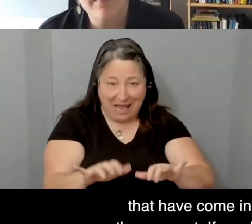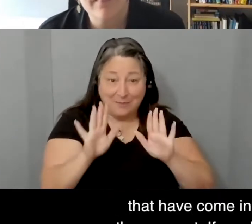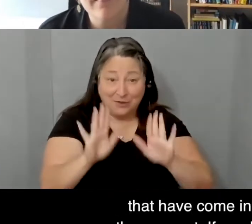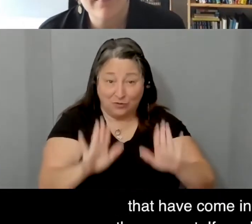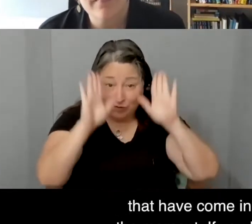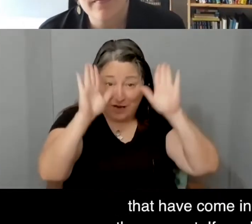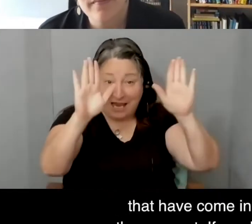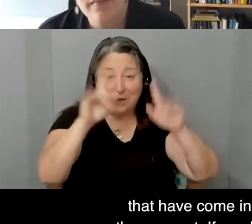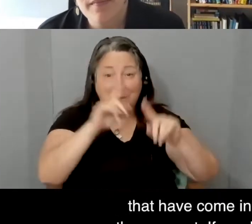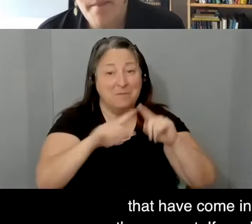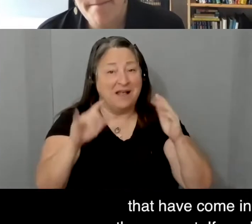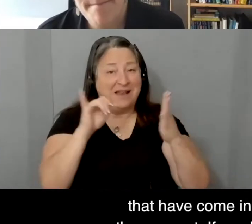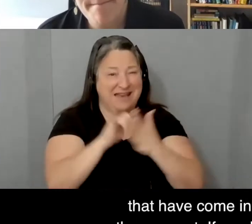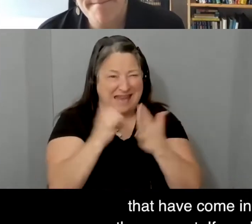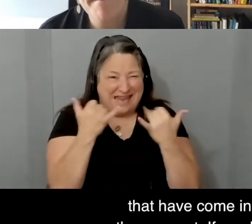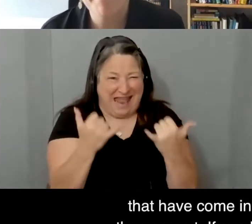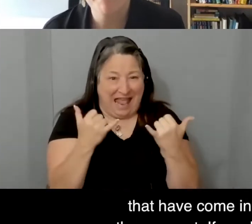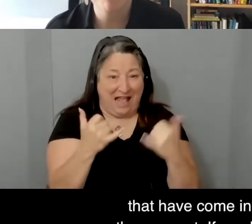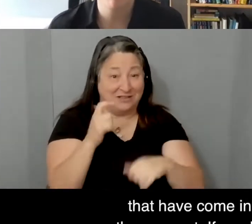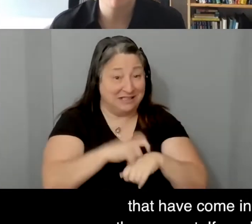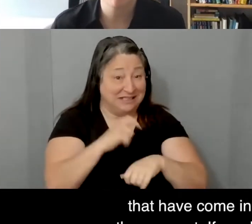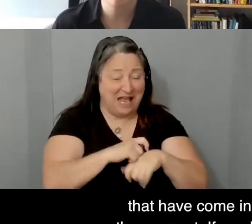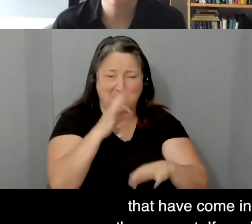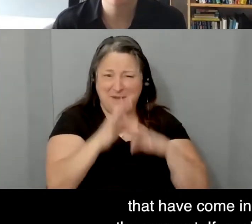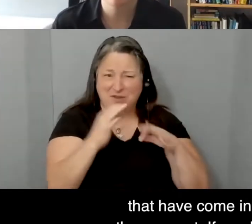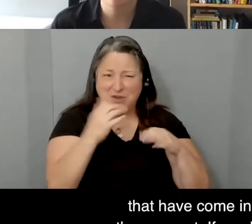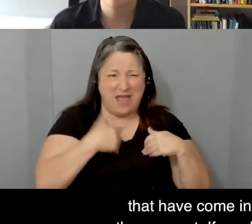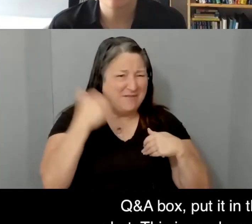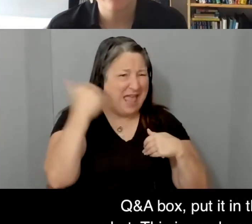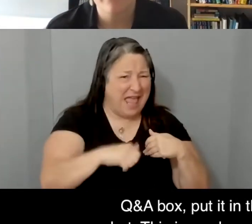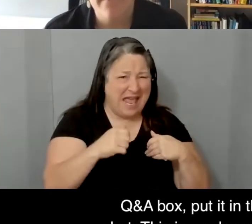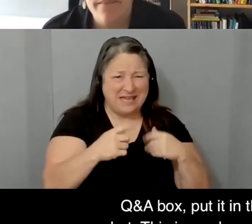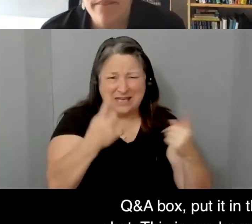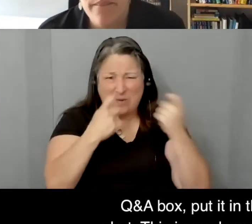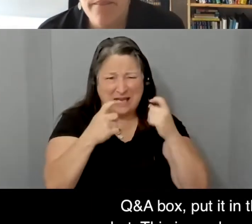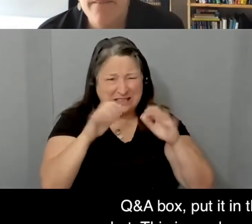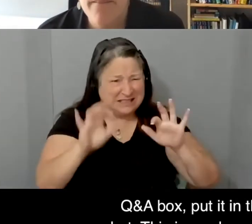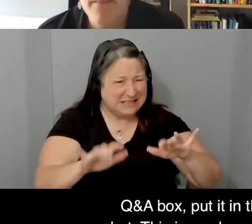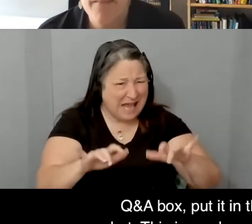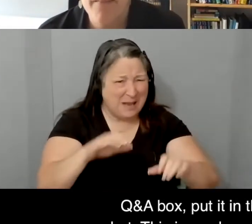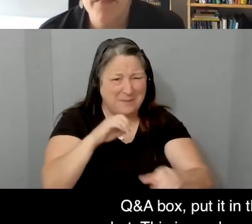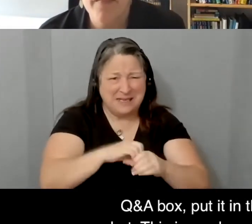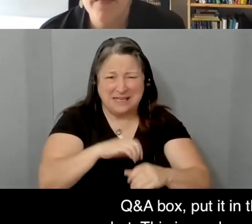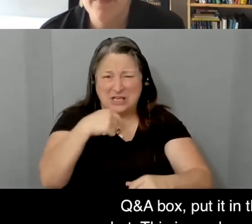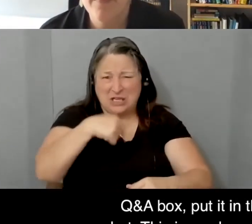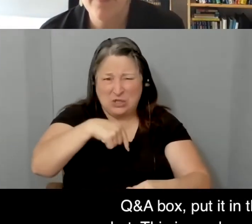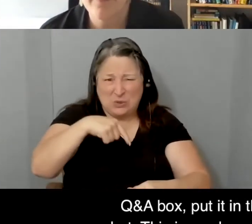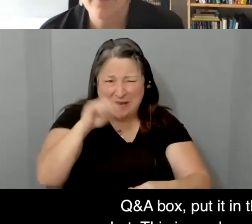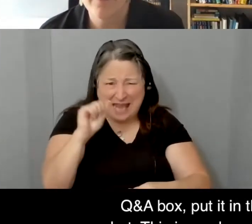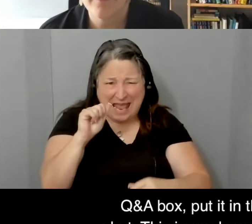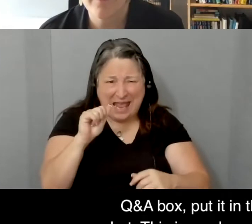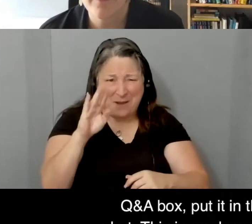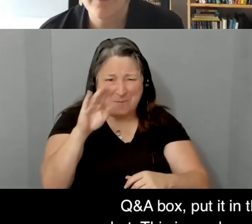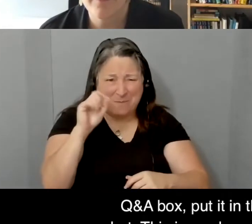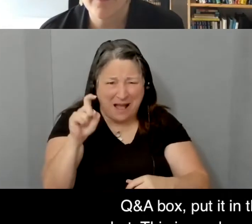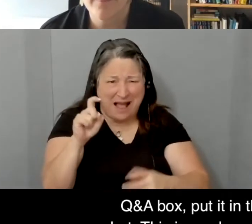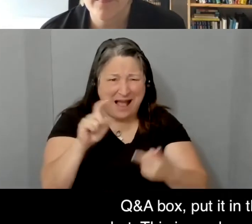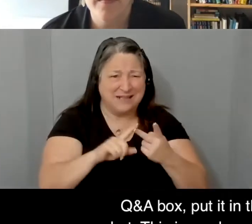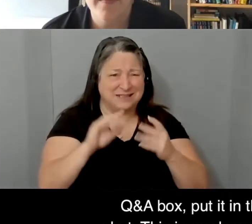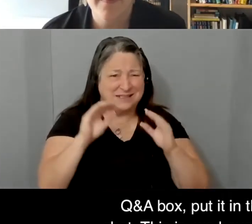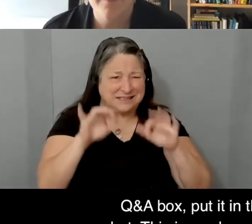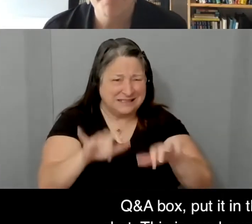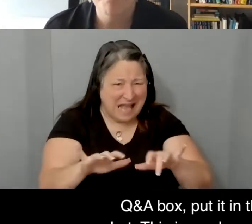this is the moment. If you have a question, put it in that Q&A box. Put it in the Facebook